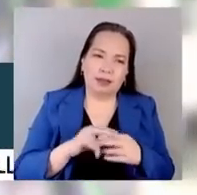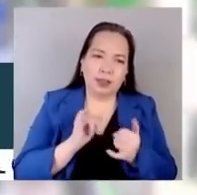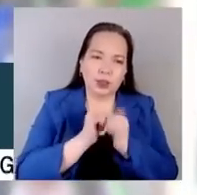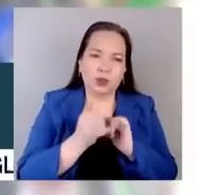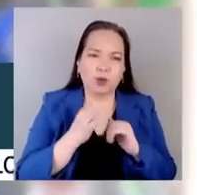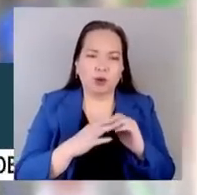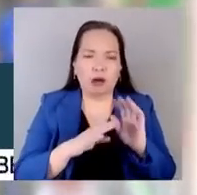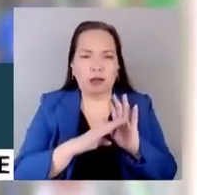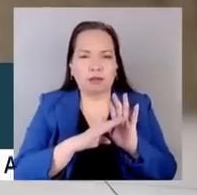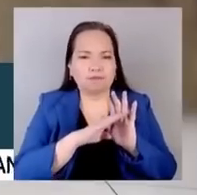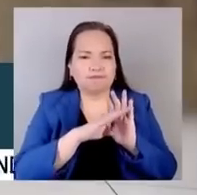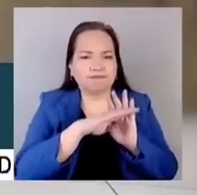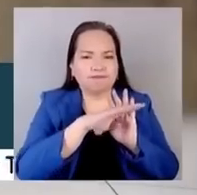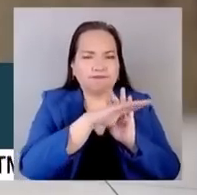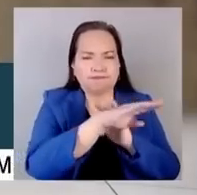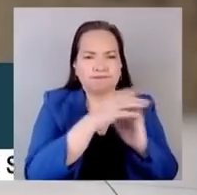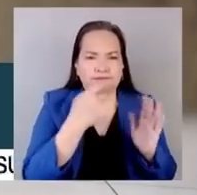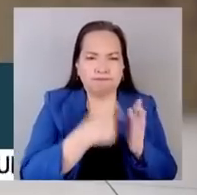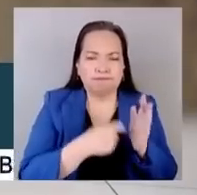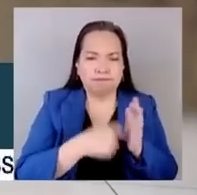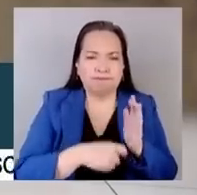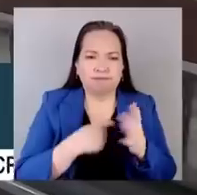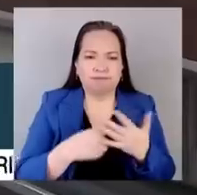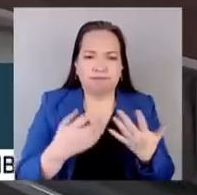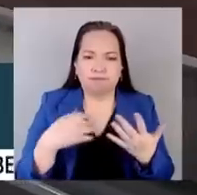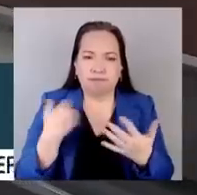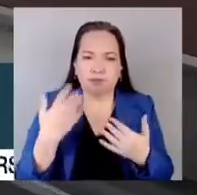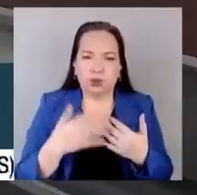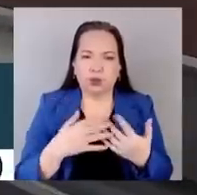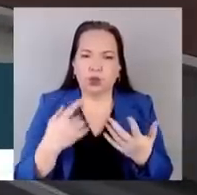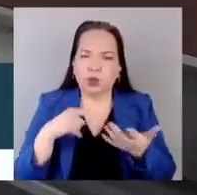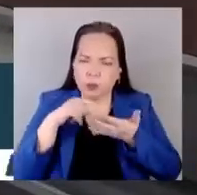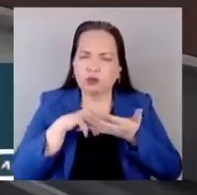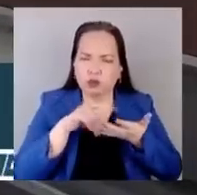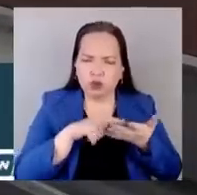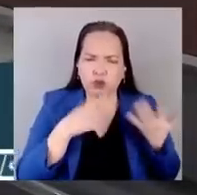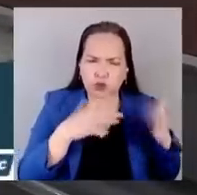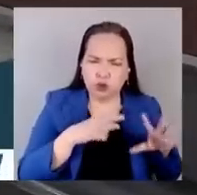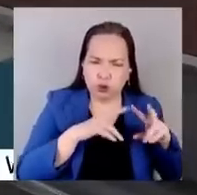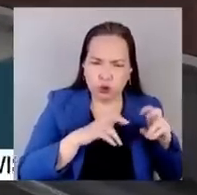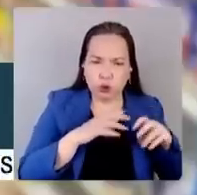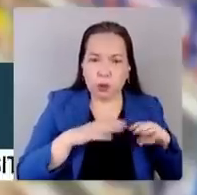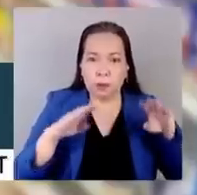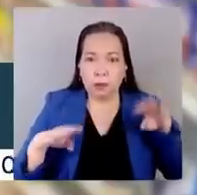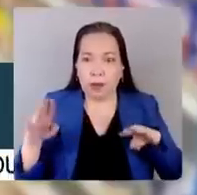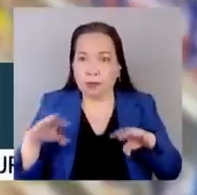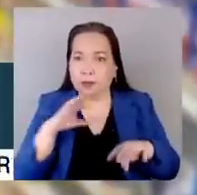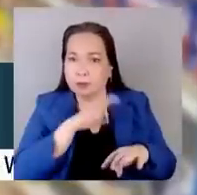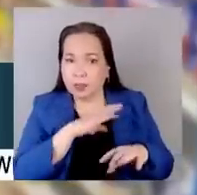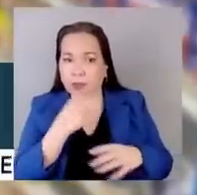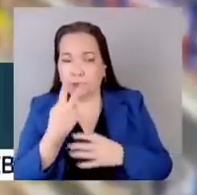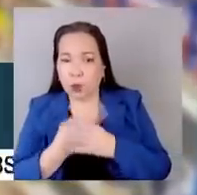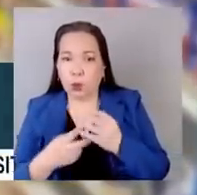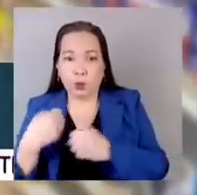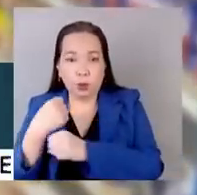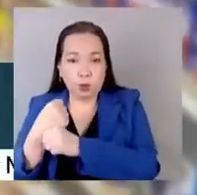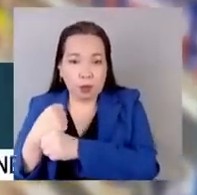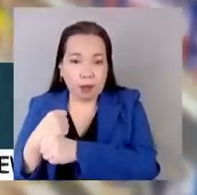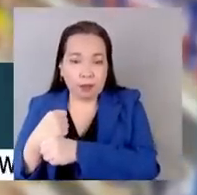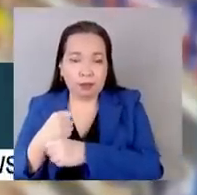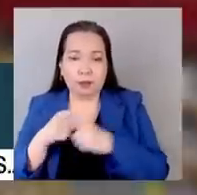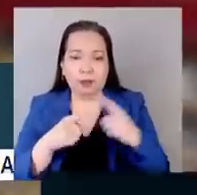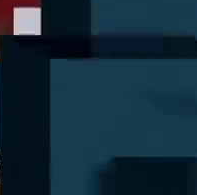inflation. It adds the hikes went through a thorough study, balancing the interests of both manufacturers and